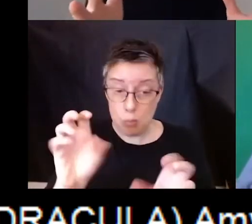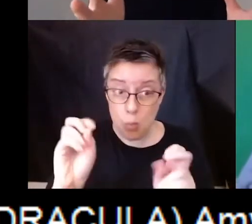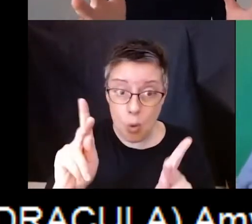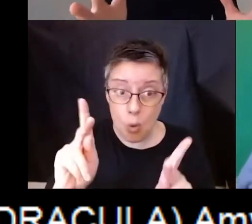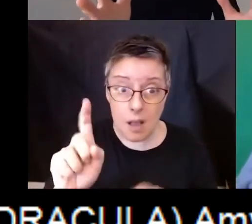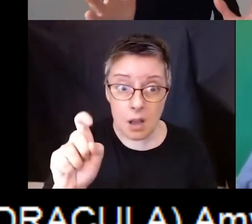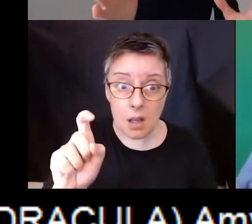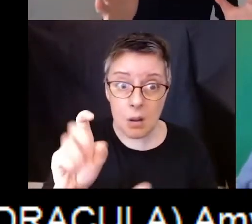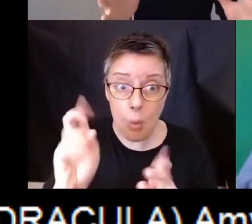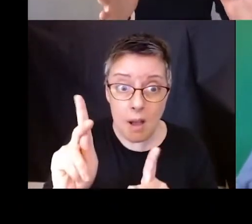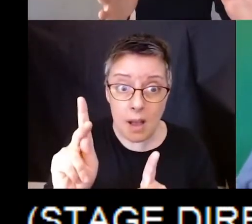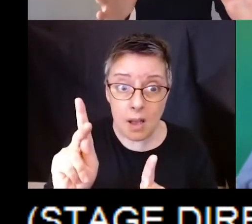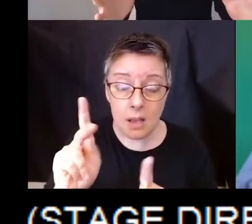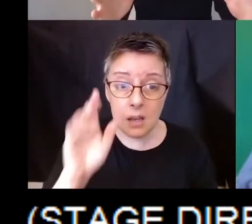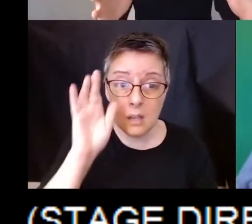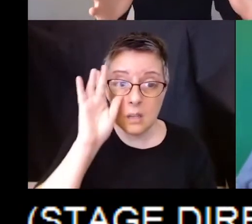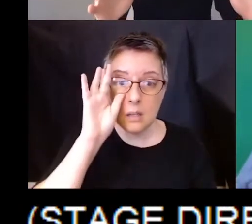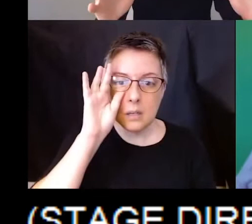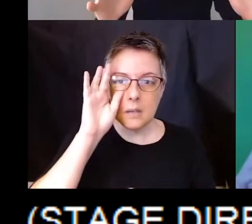Amy?